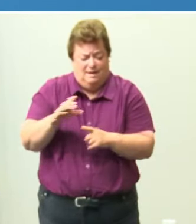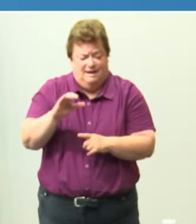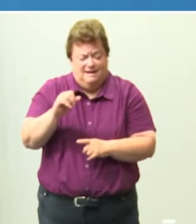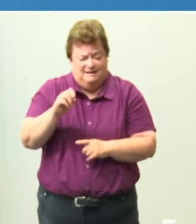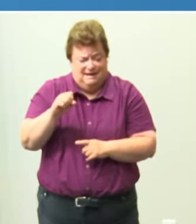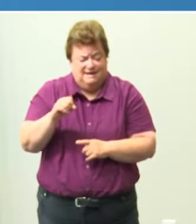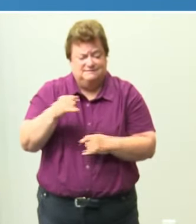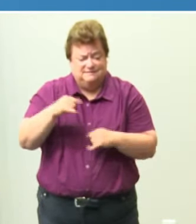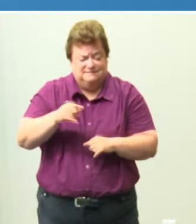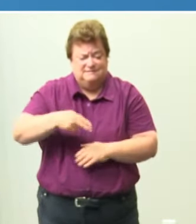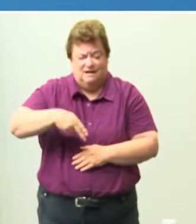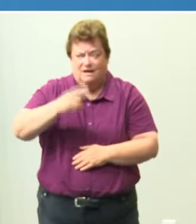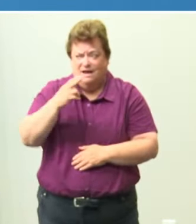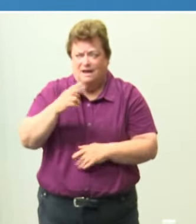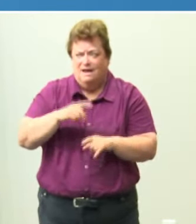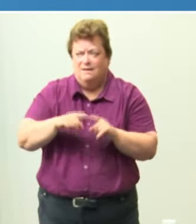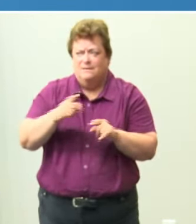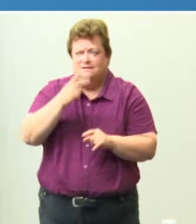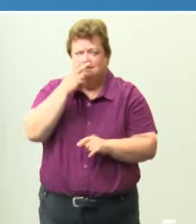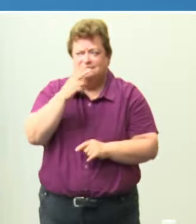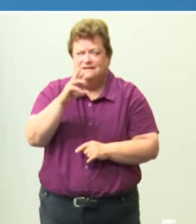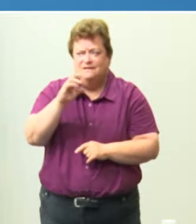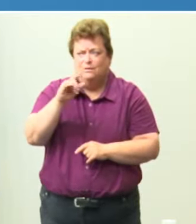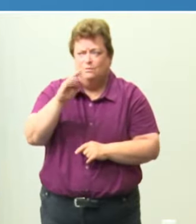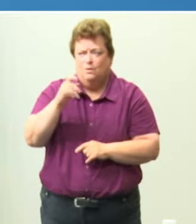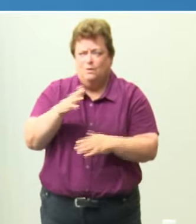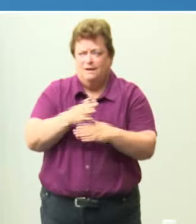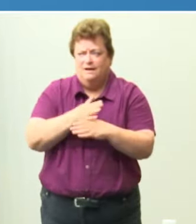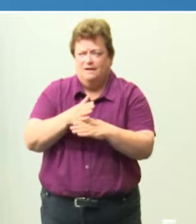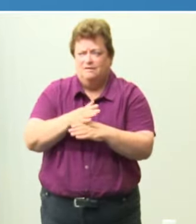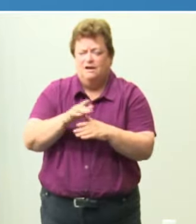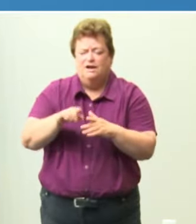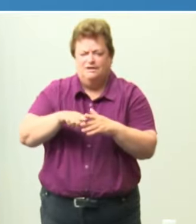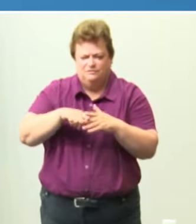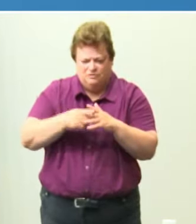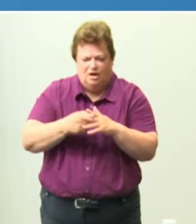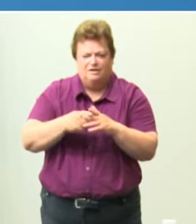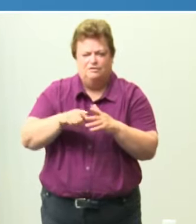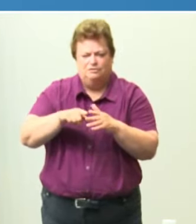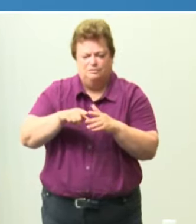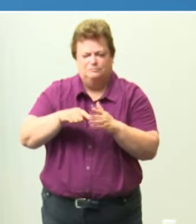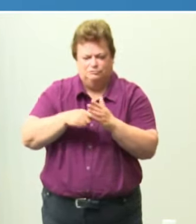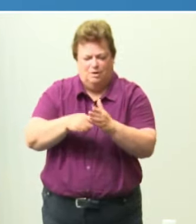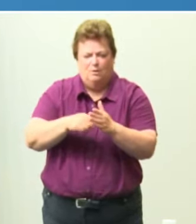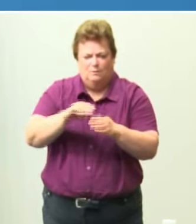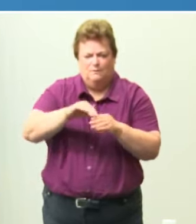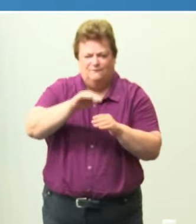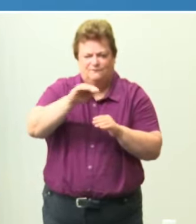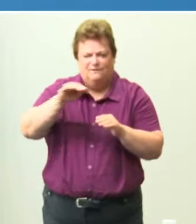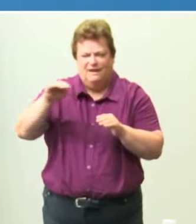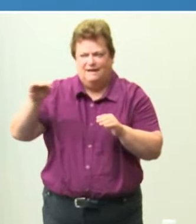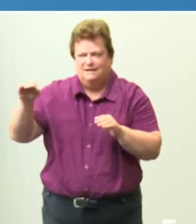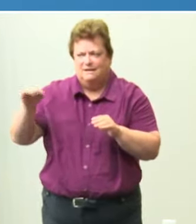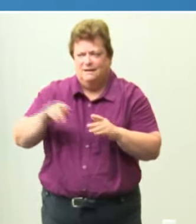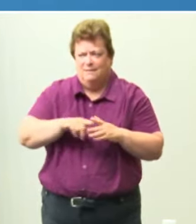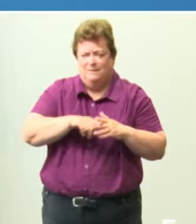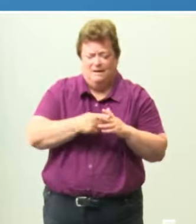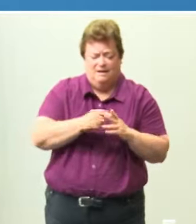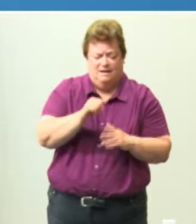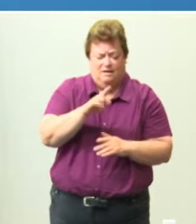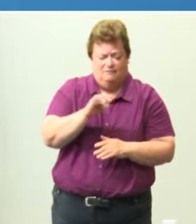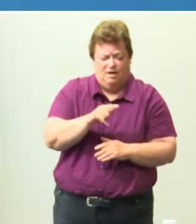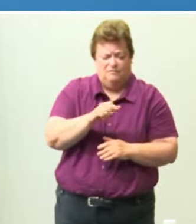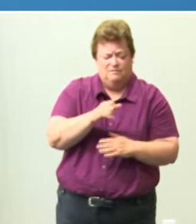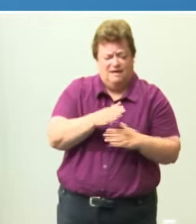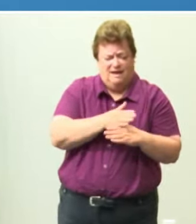is encouraging to see the 7-day rolling average showing signs of flattening. At the beginning of August, the average